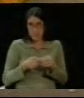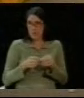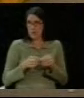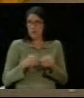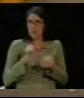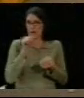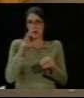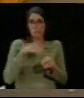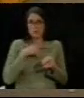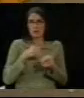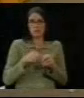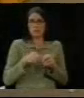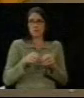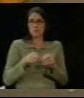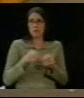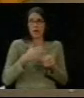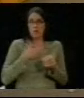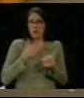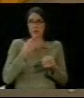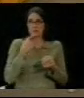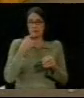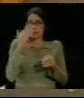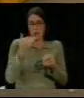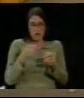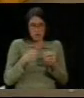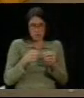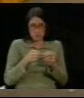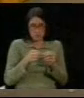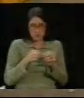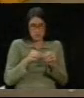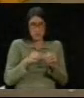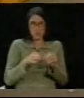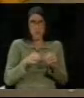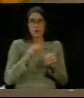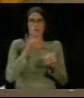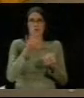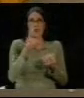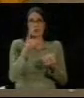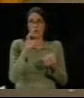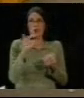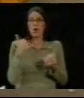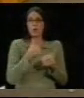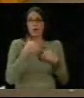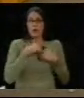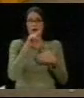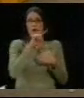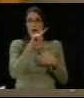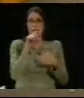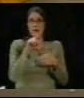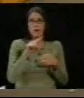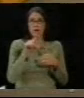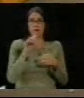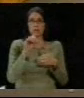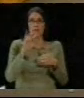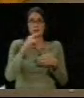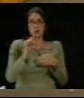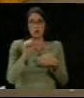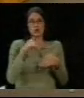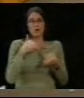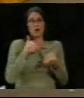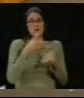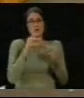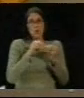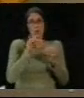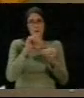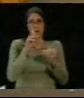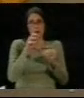I don't accept. And I'd be glad to say why if I get the opportunity. Well, let me say this. It's 4:21, and we've got zonings. We've still got a couple more items. Do we